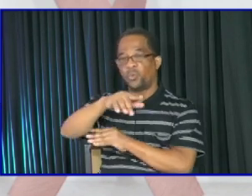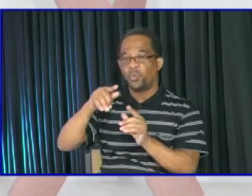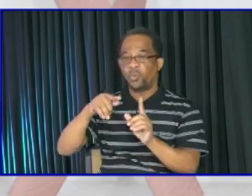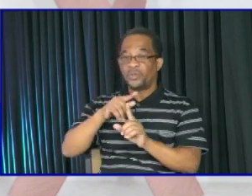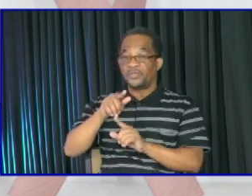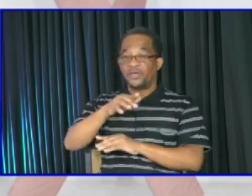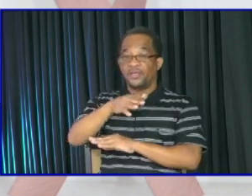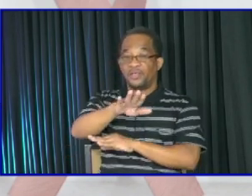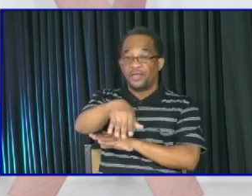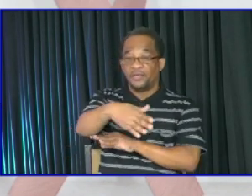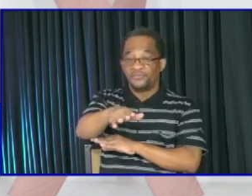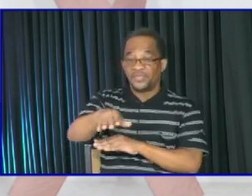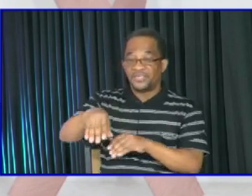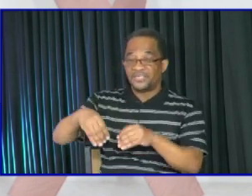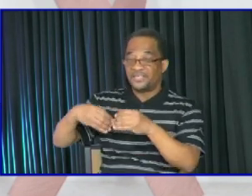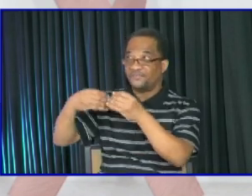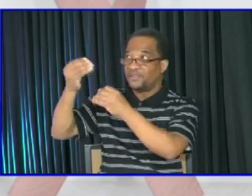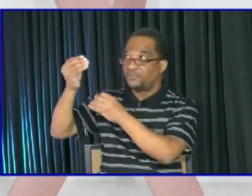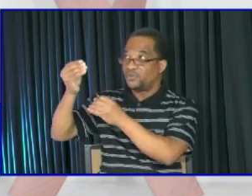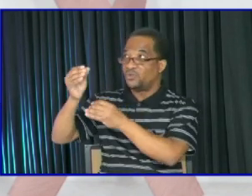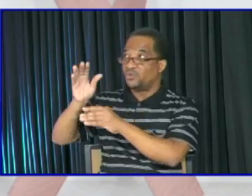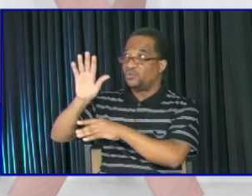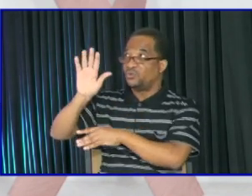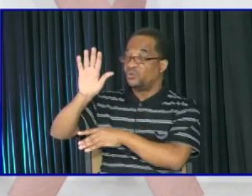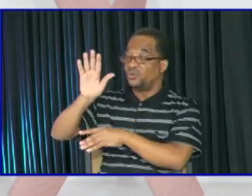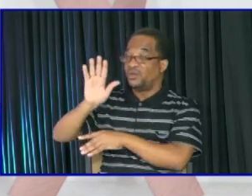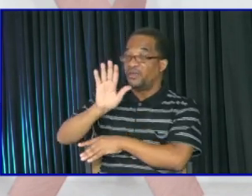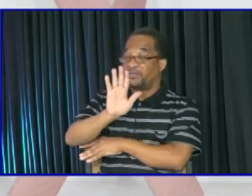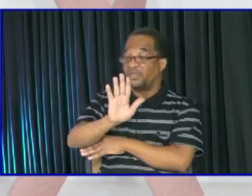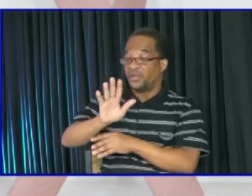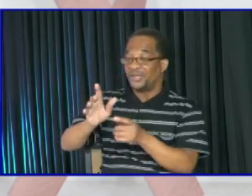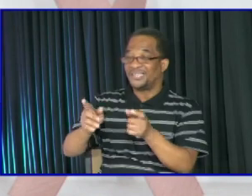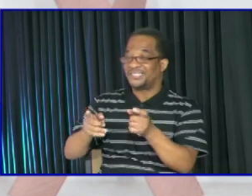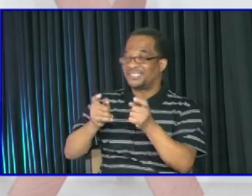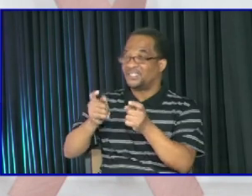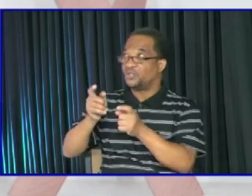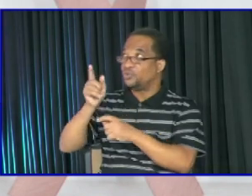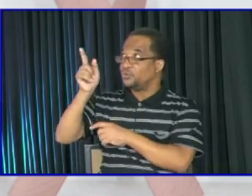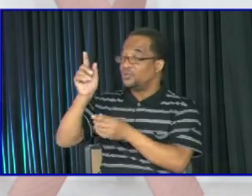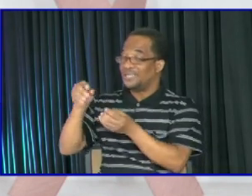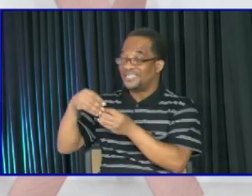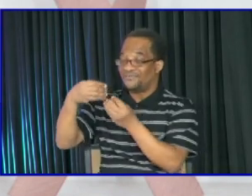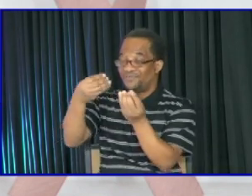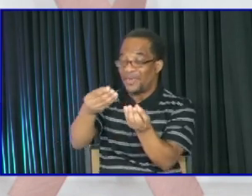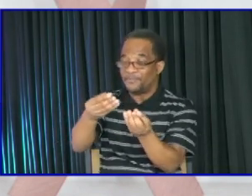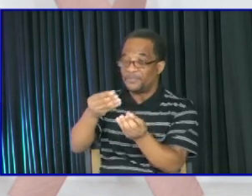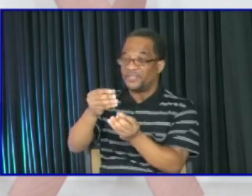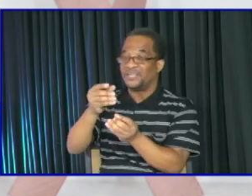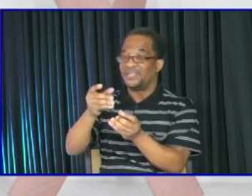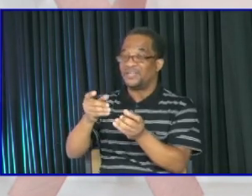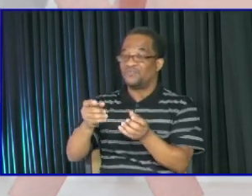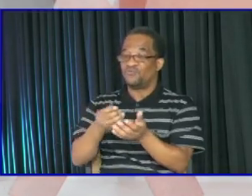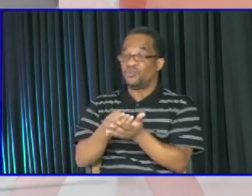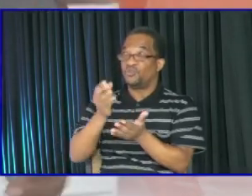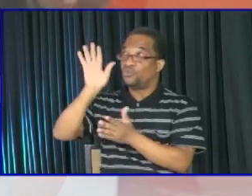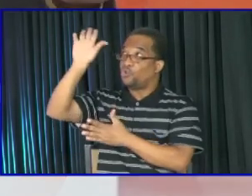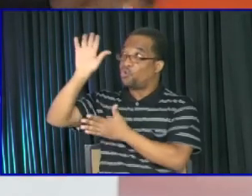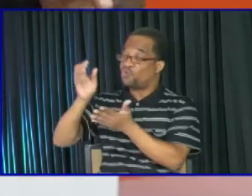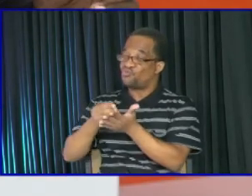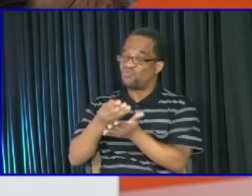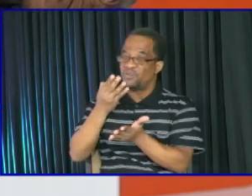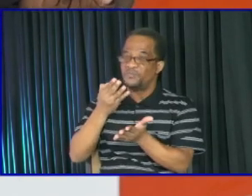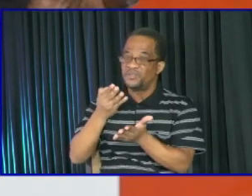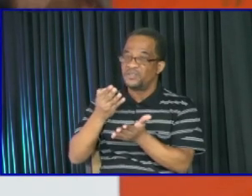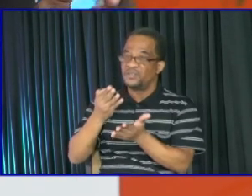their rags, you will give them your riches. Show them that when they give you their sins, you will